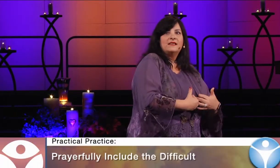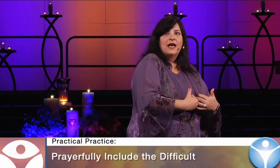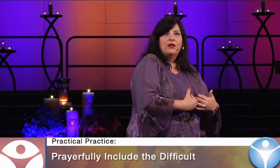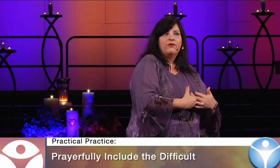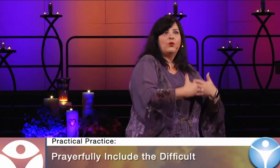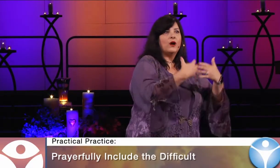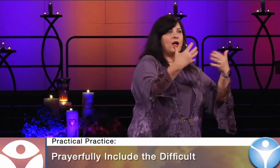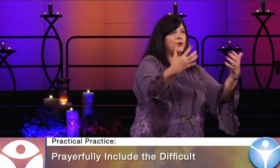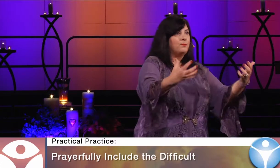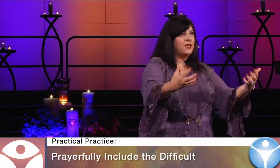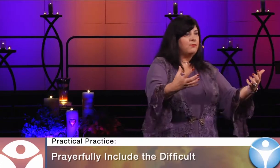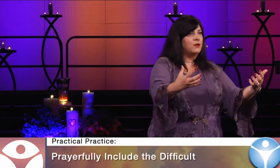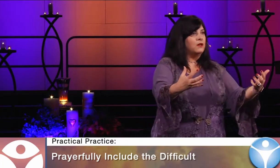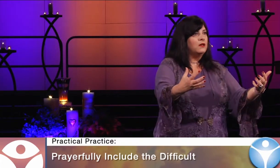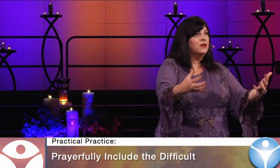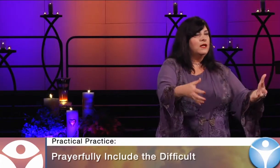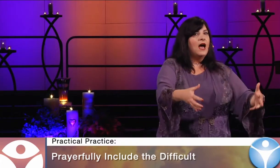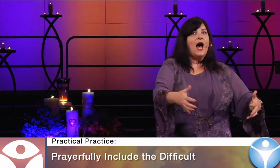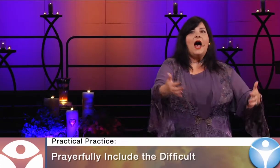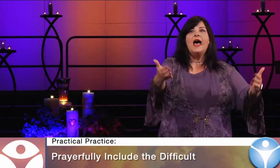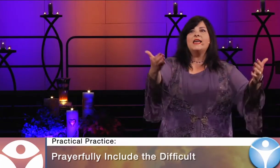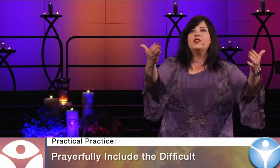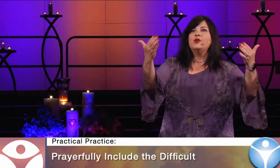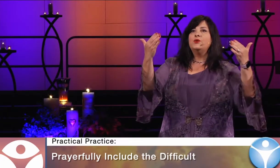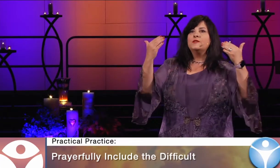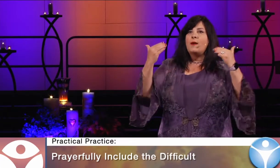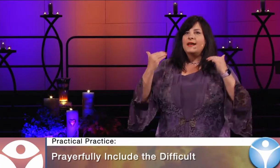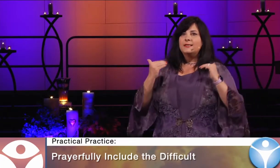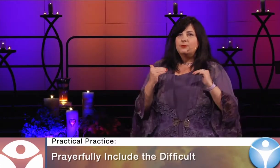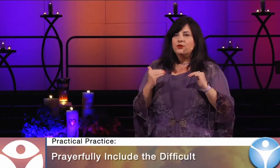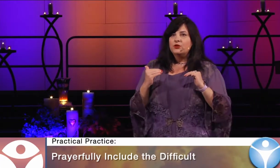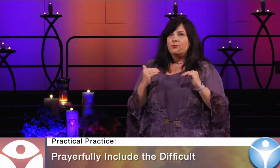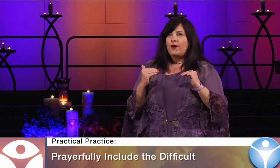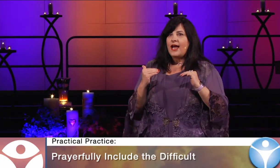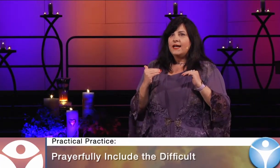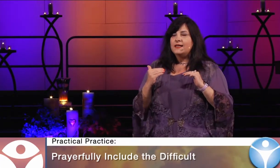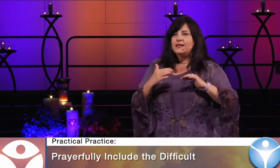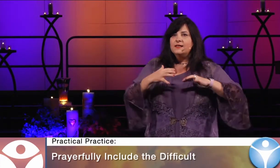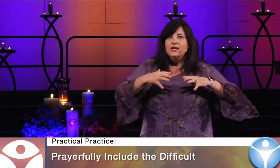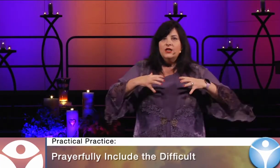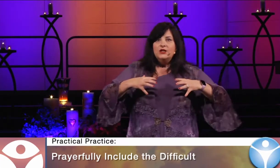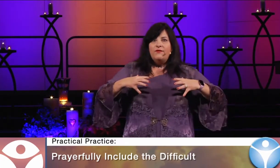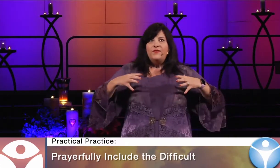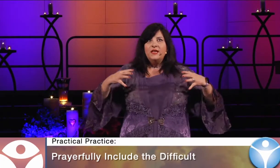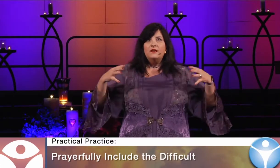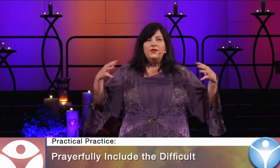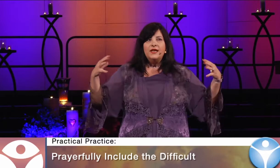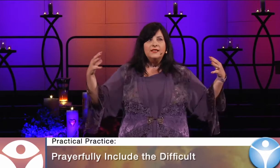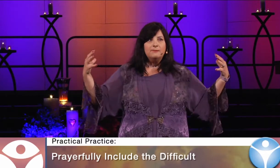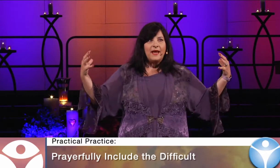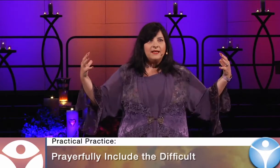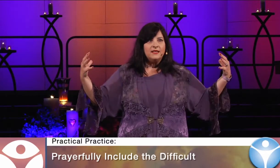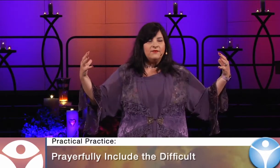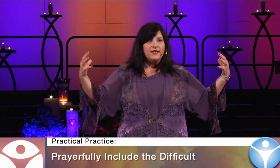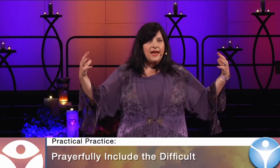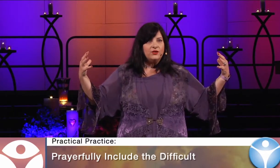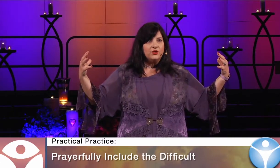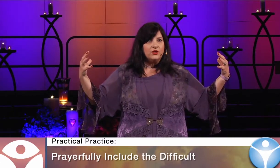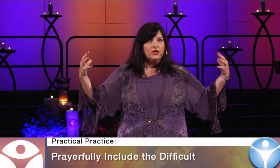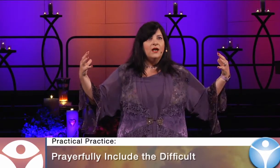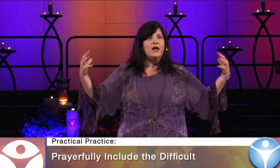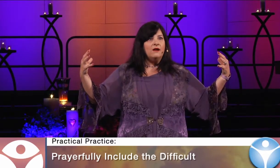to myself or other people, I use my spiritual practice to feel the